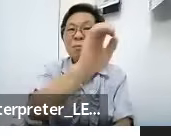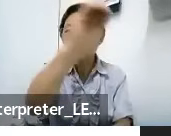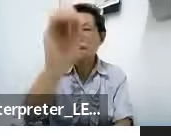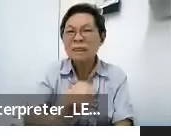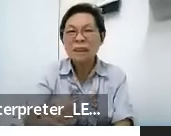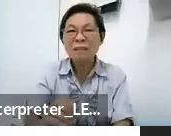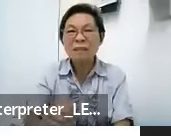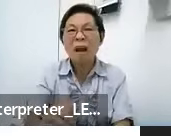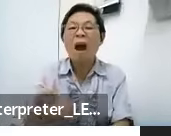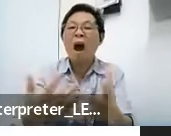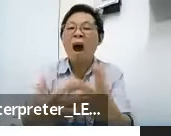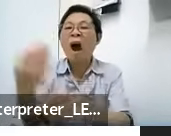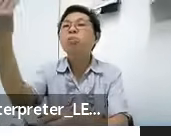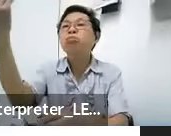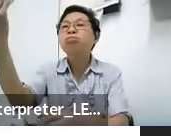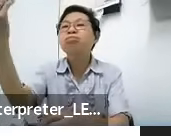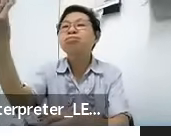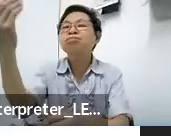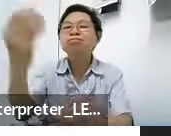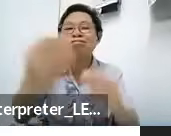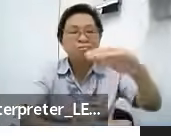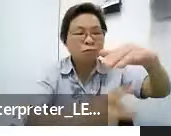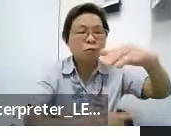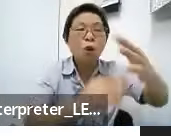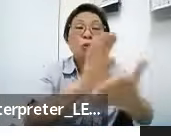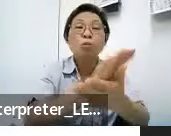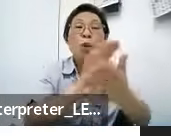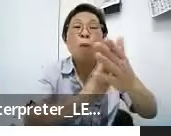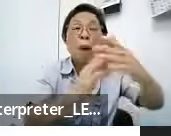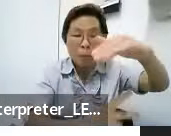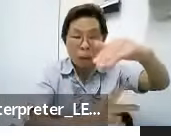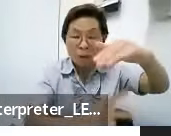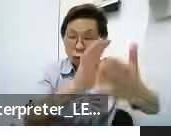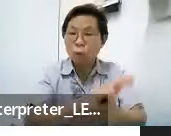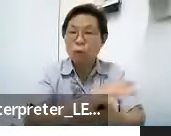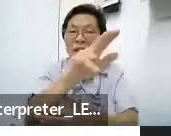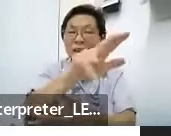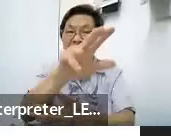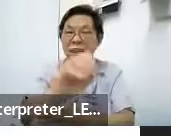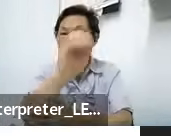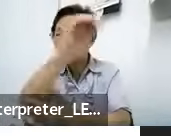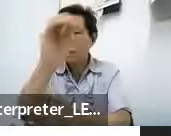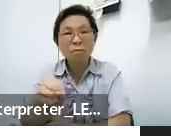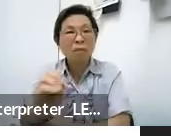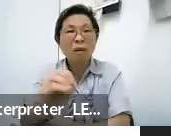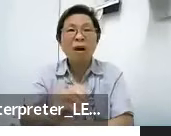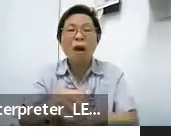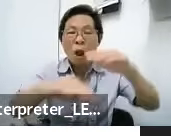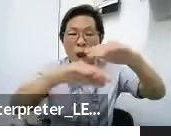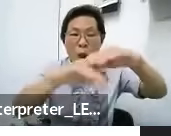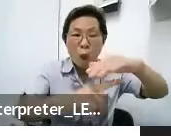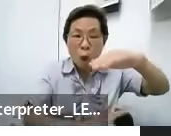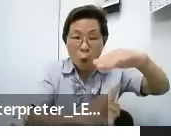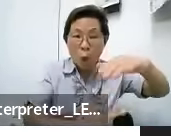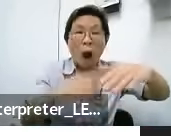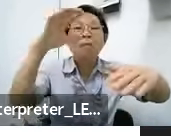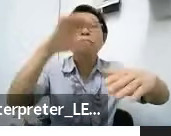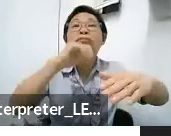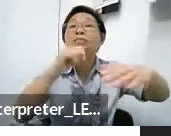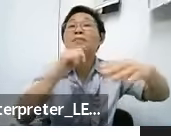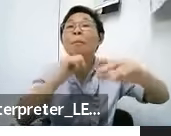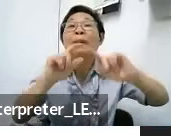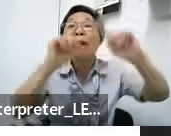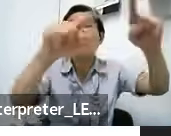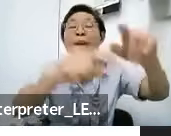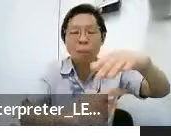to be out of primary school. 33% more likely to be out of lower secondary school, and